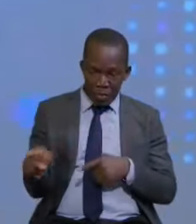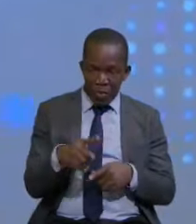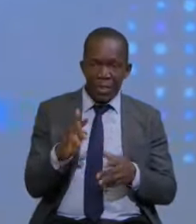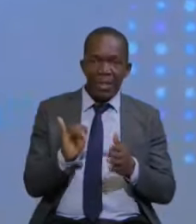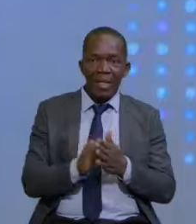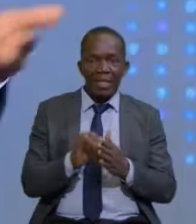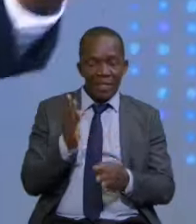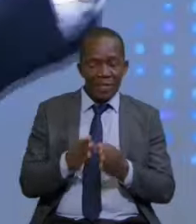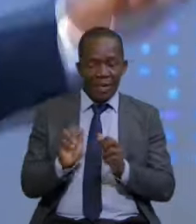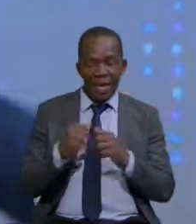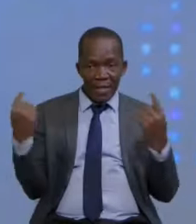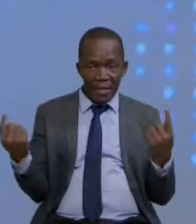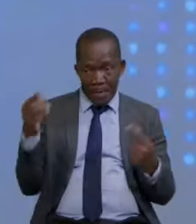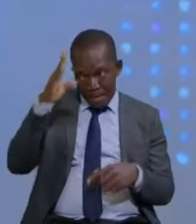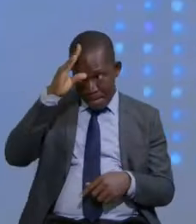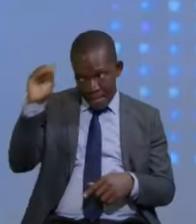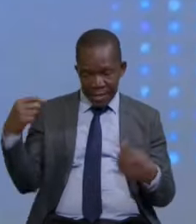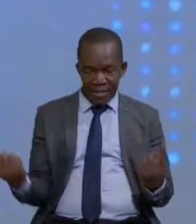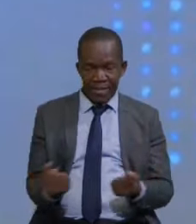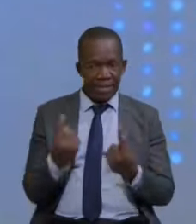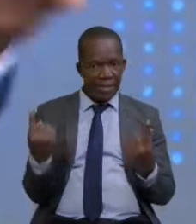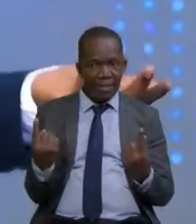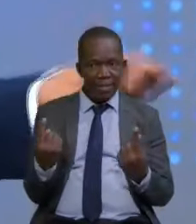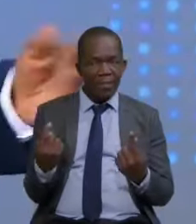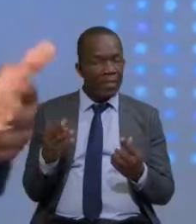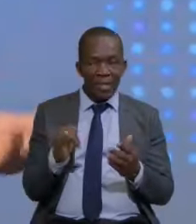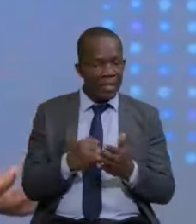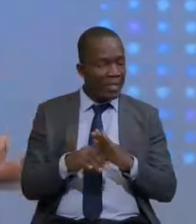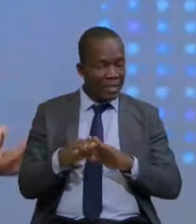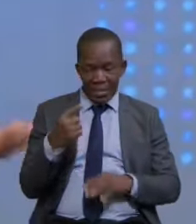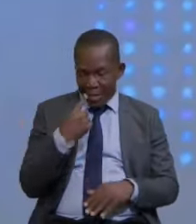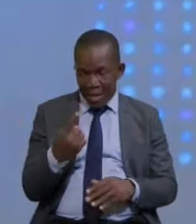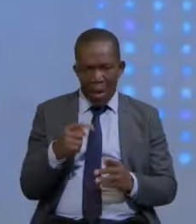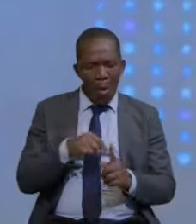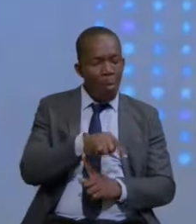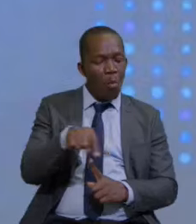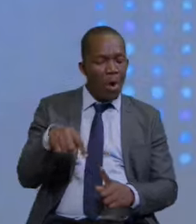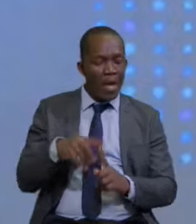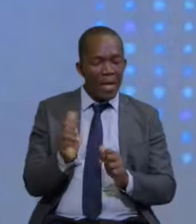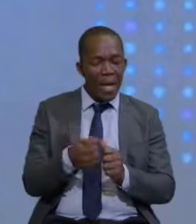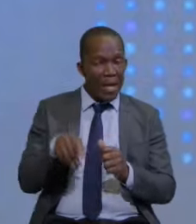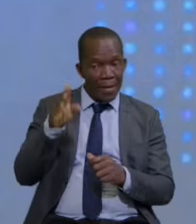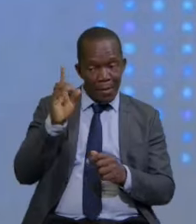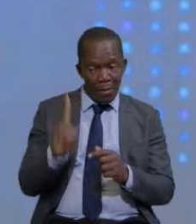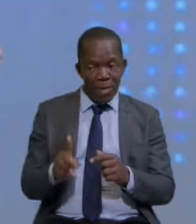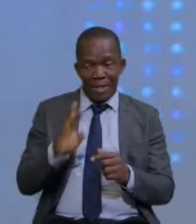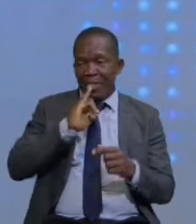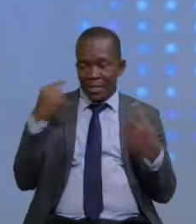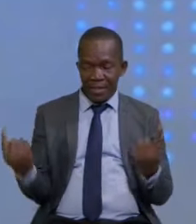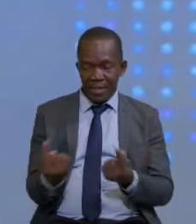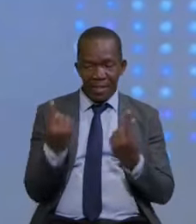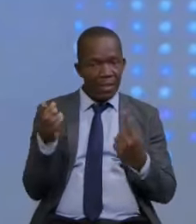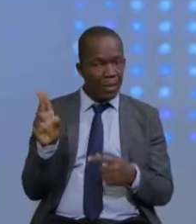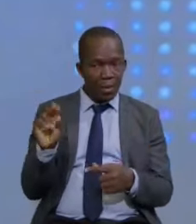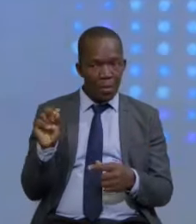a when any man sin, as if it's natural, when anyone is hungry, when anyone is